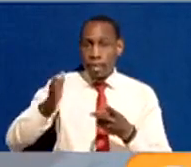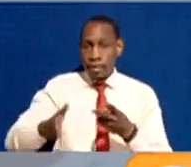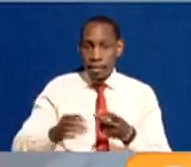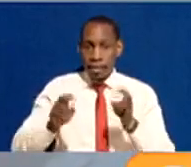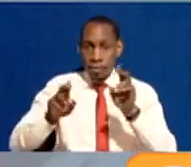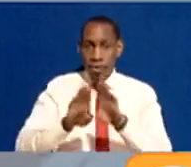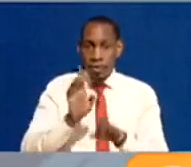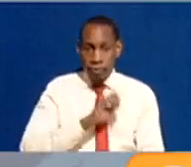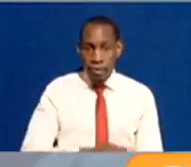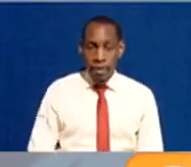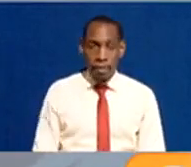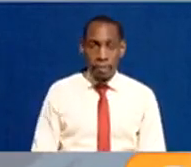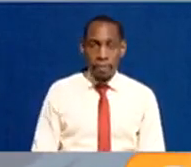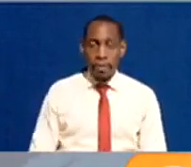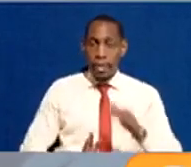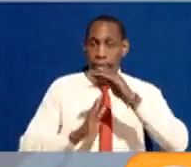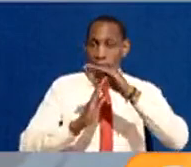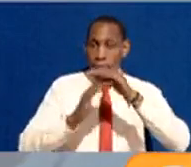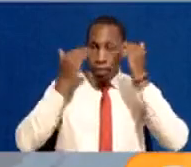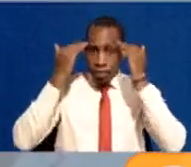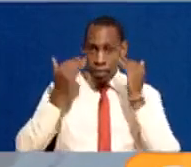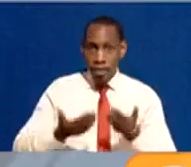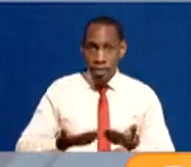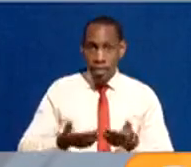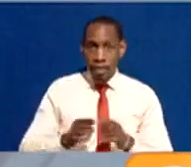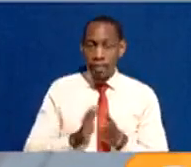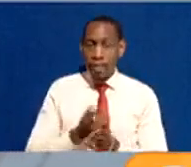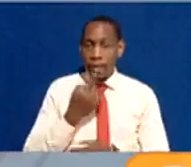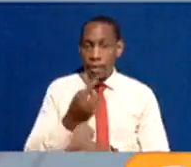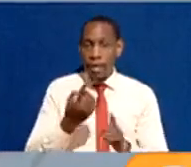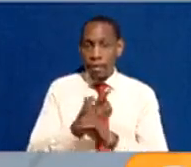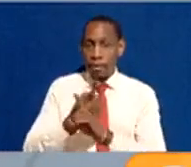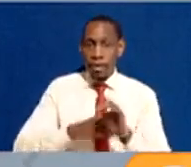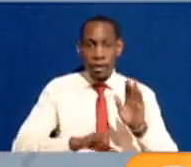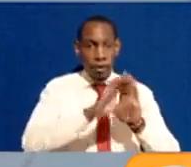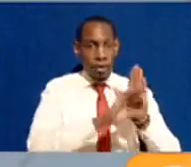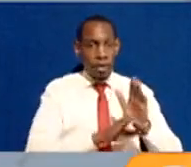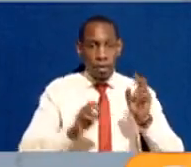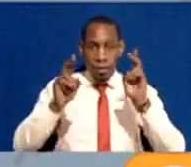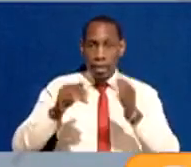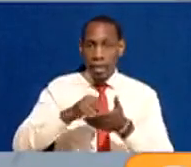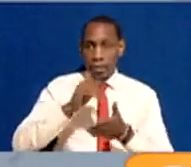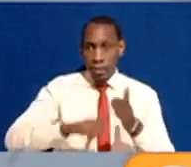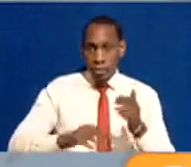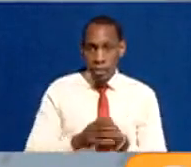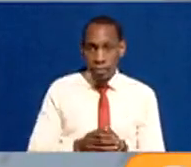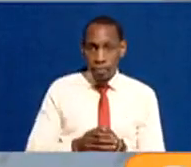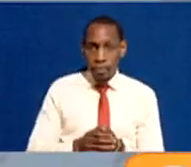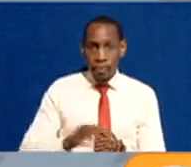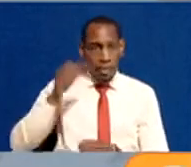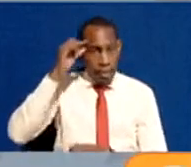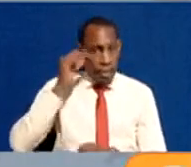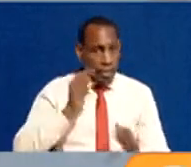end quote. Now, this apex court has also given direction on several constitutional matters, including the gender